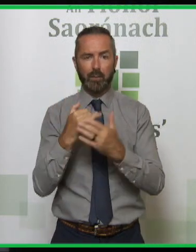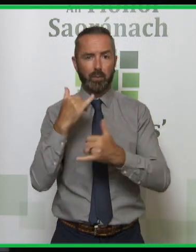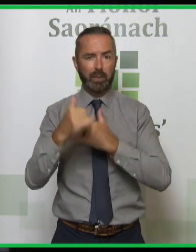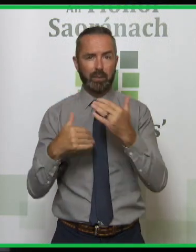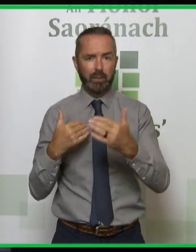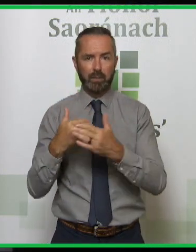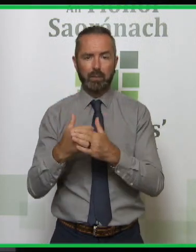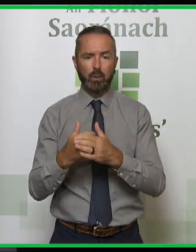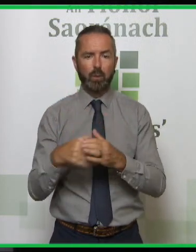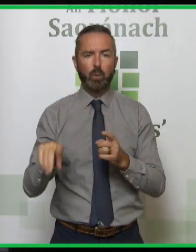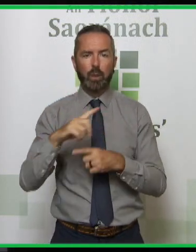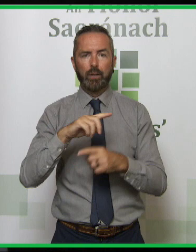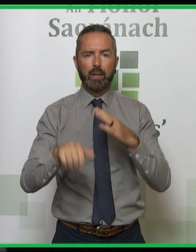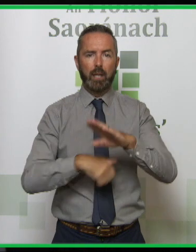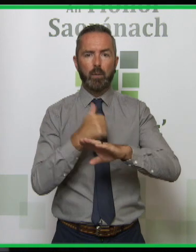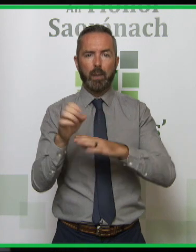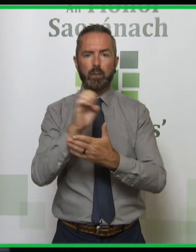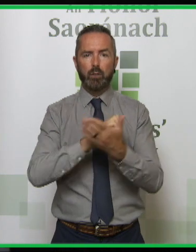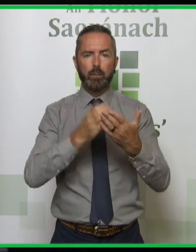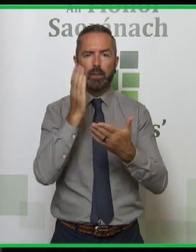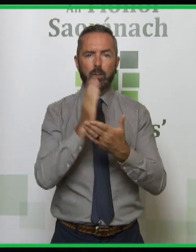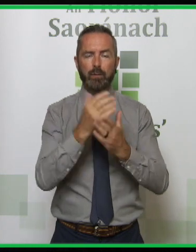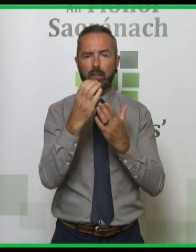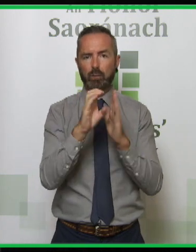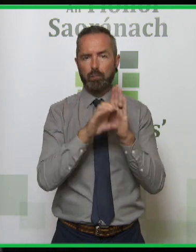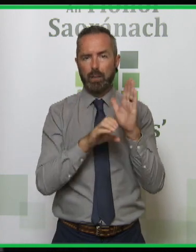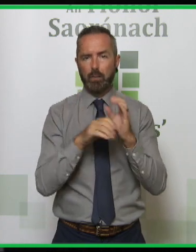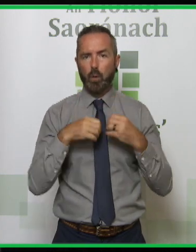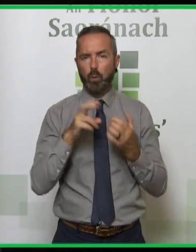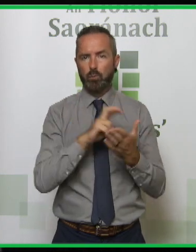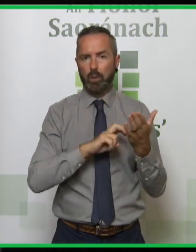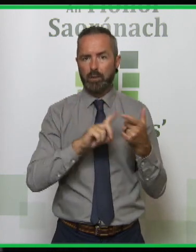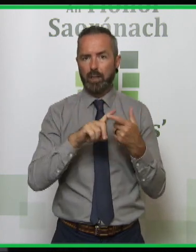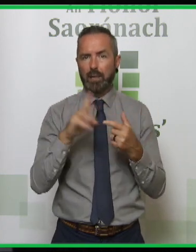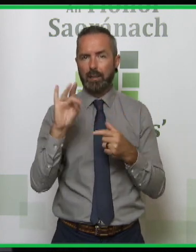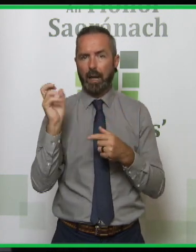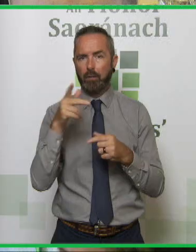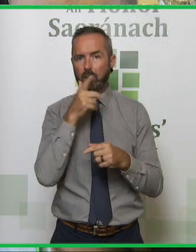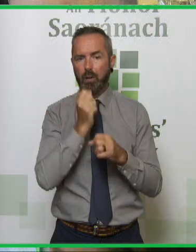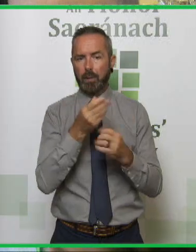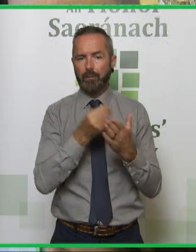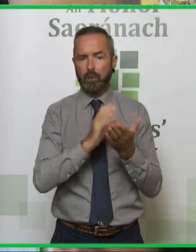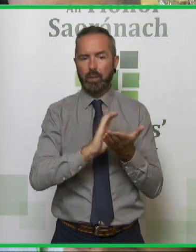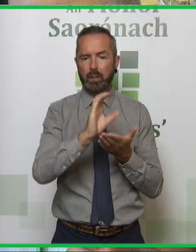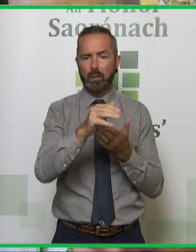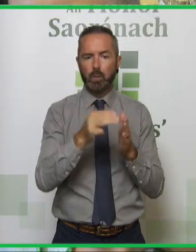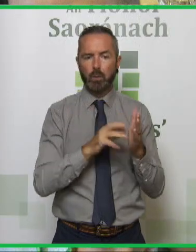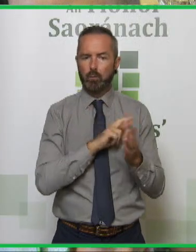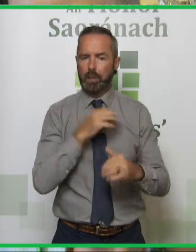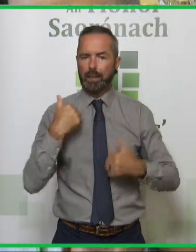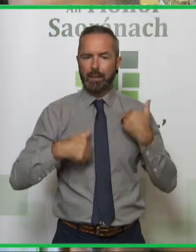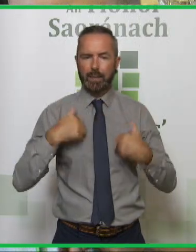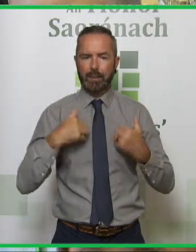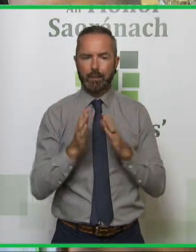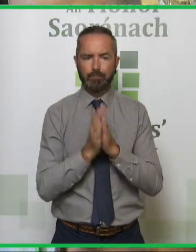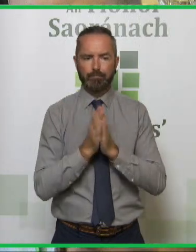European prevention curriculum. We have our own registry, and the funding programme that Karen will talk about is also really exciting. But I suppose